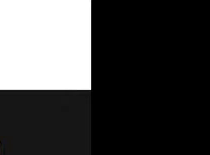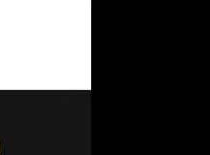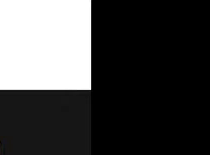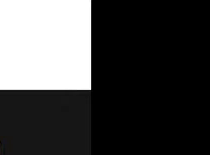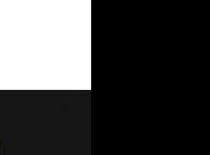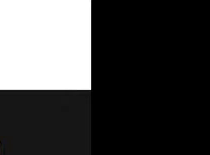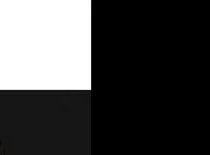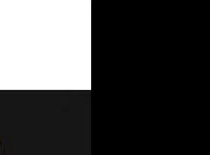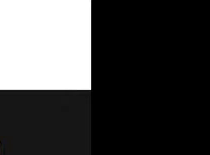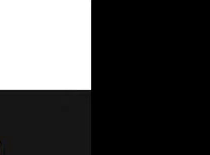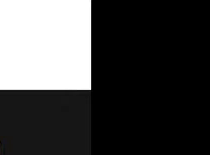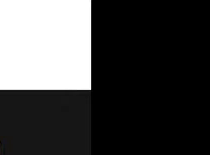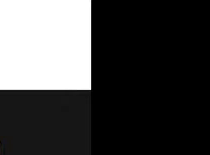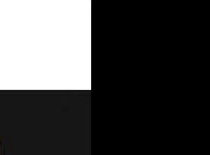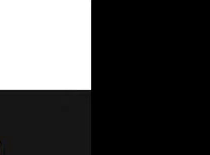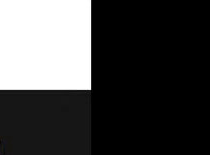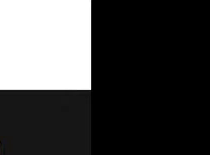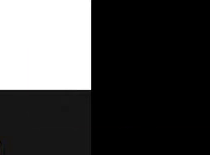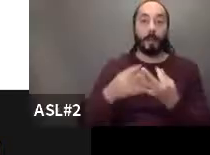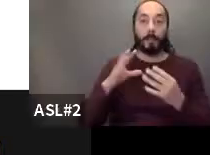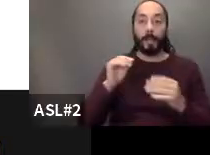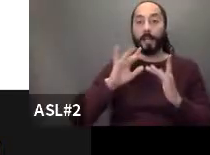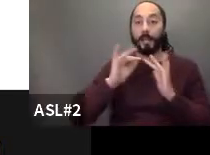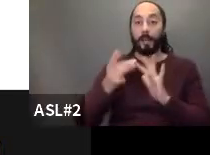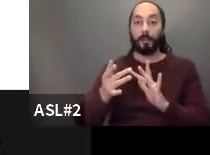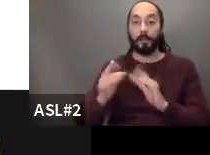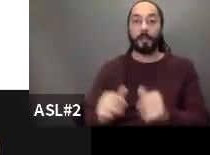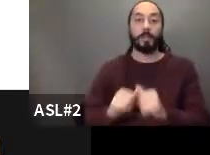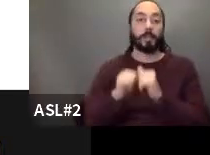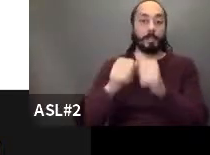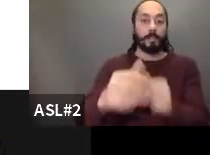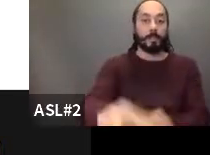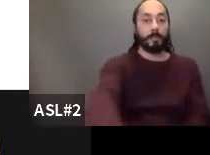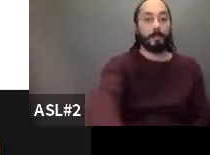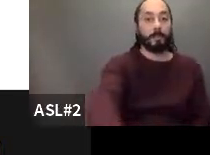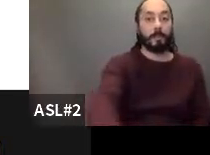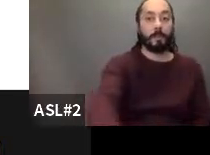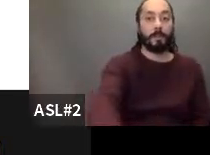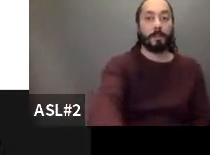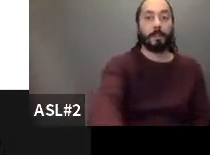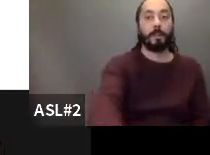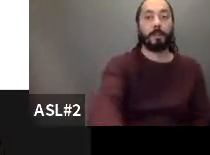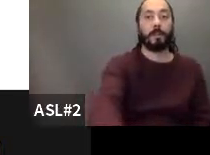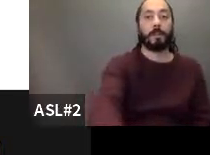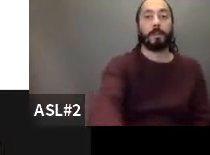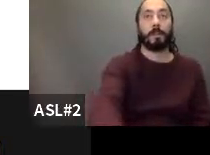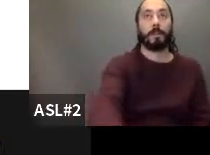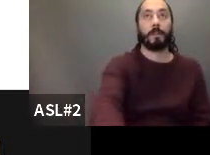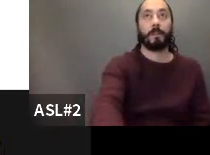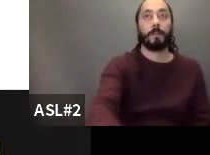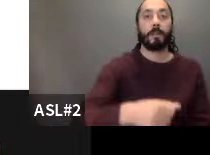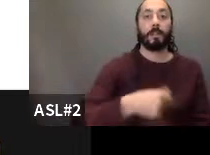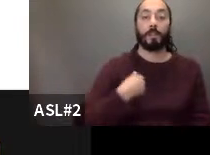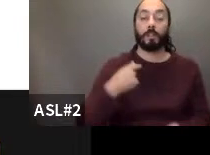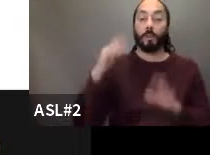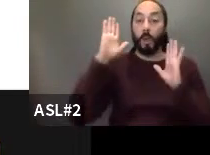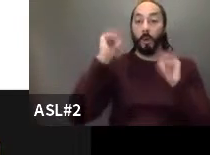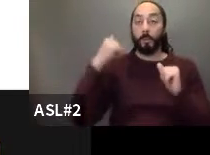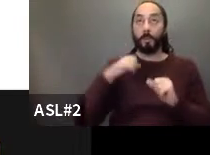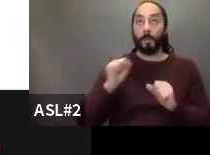and networks to continue the campaign. So hope you can look that up and support